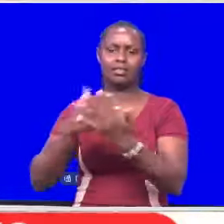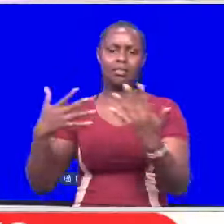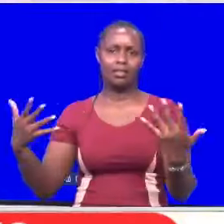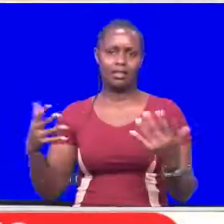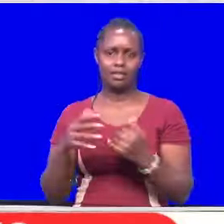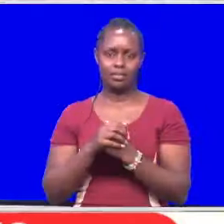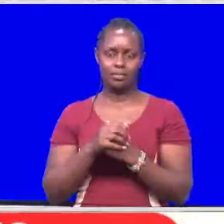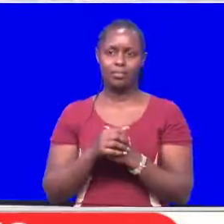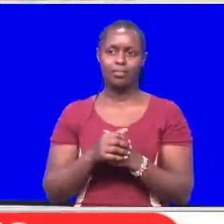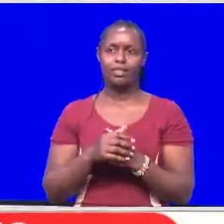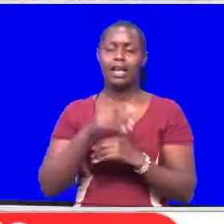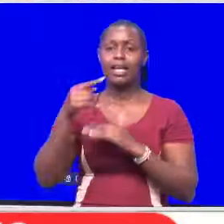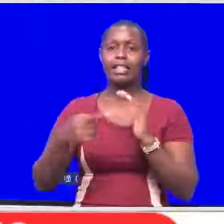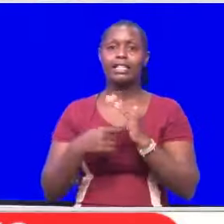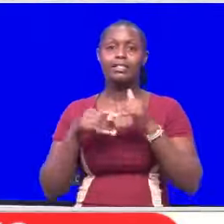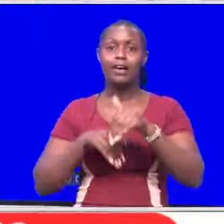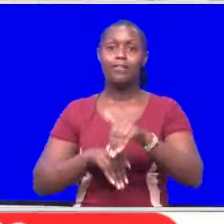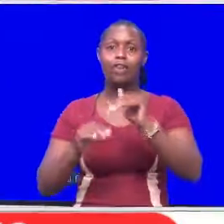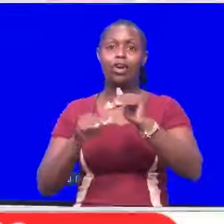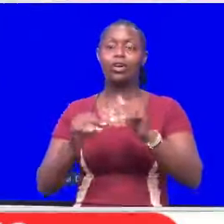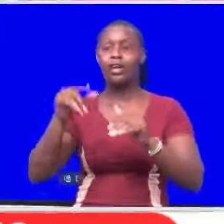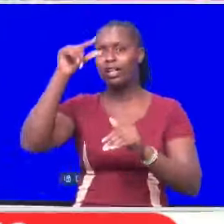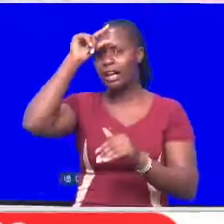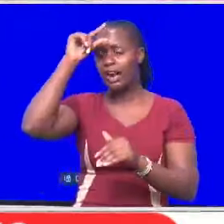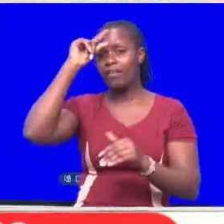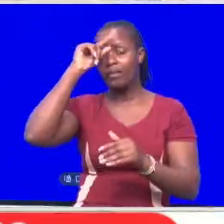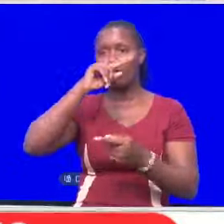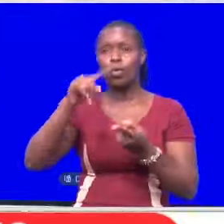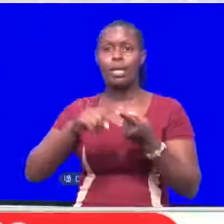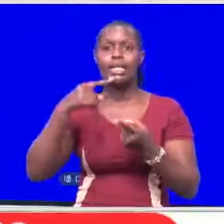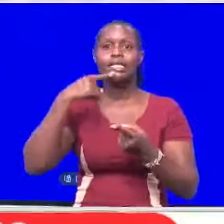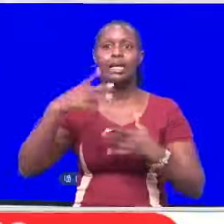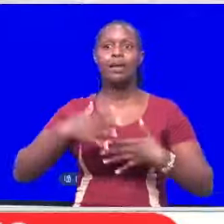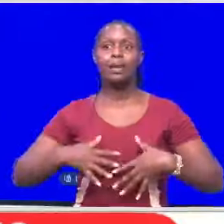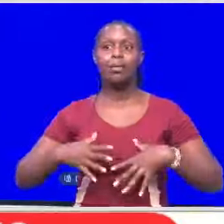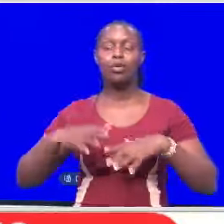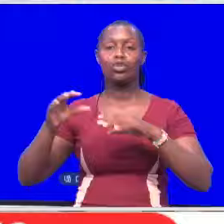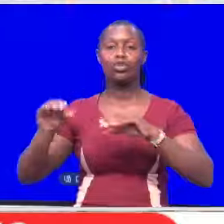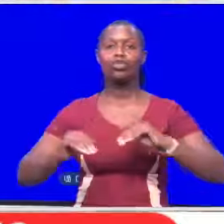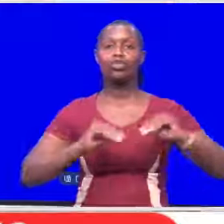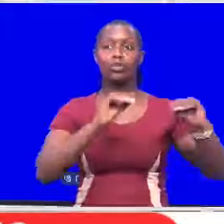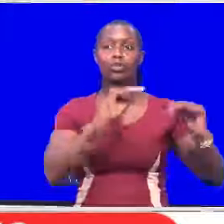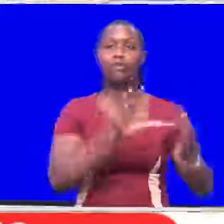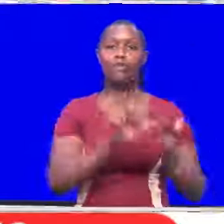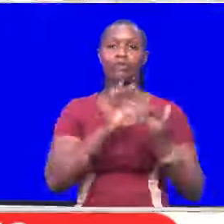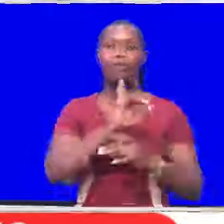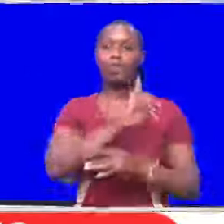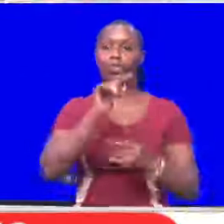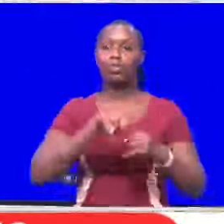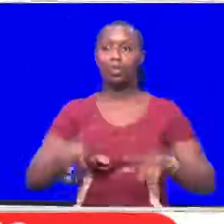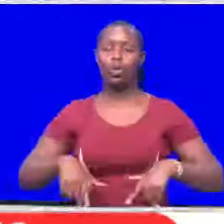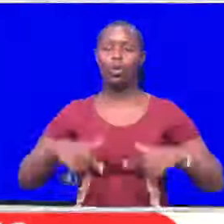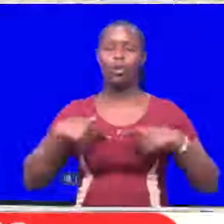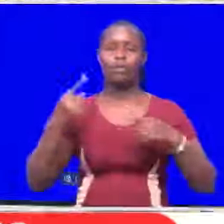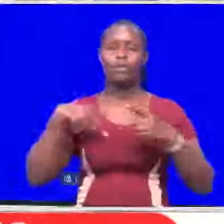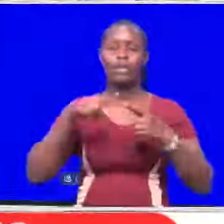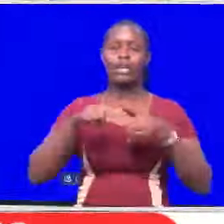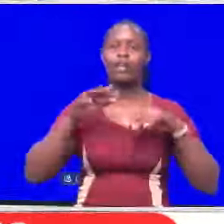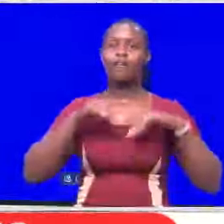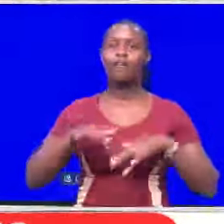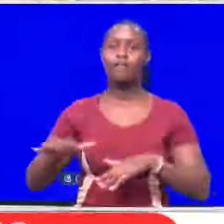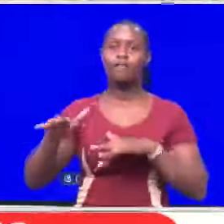This demolition follows the government order this week asking residents to evacuate themselves, especially those living in flood risk areas, a